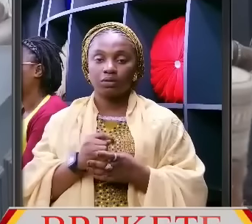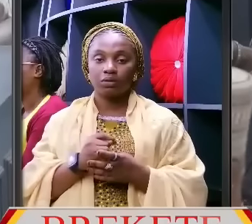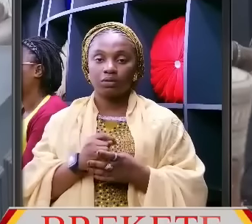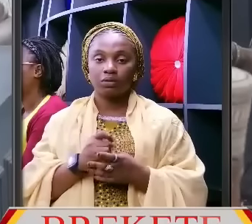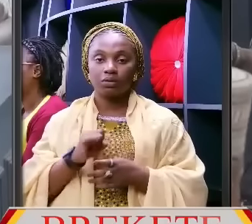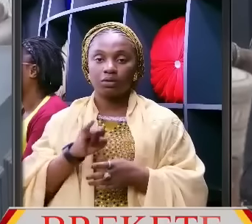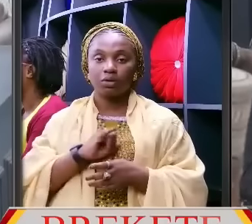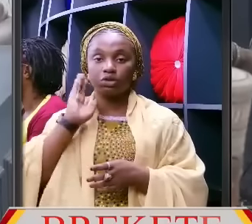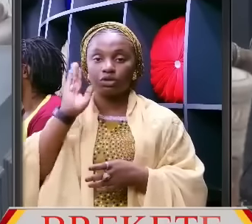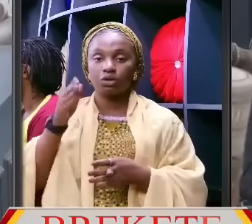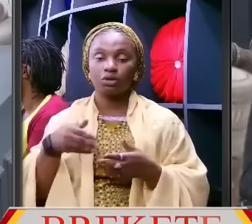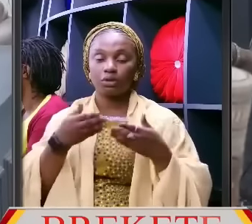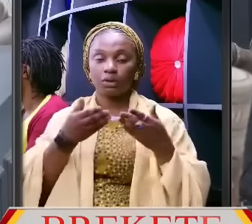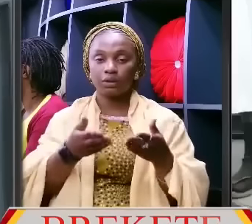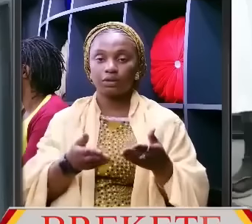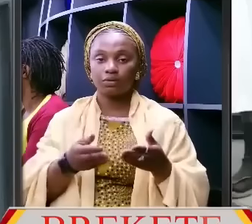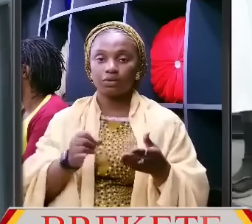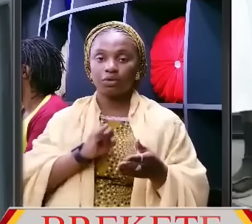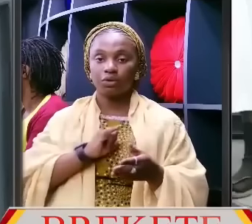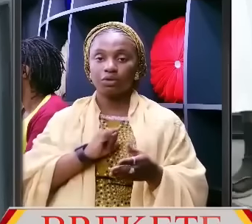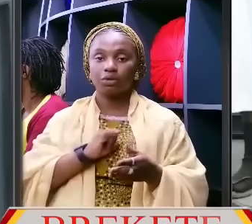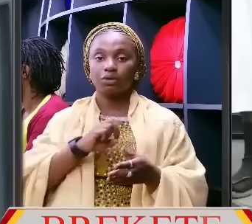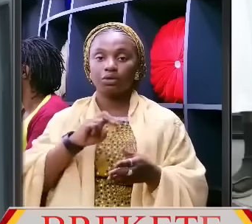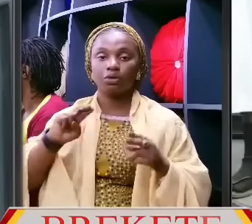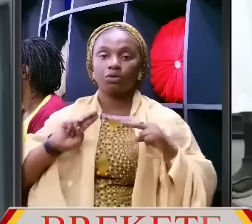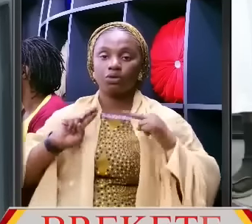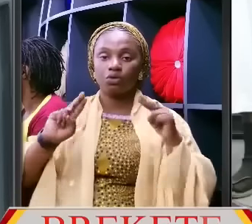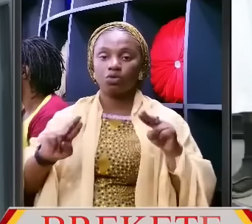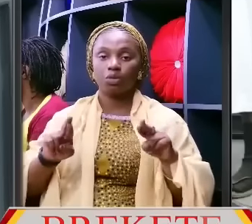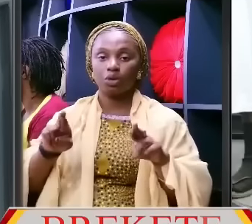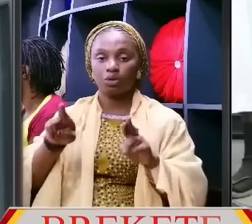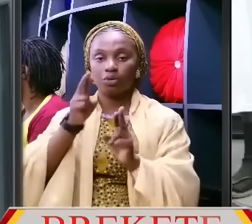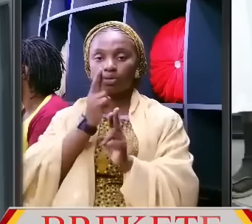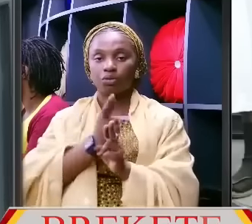That the complaint or evidence. I shall give.